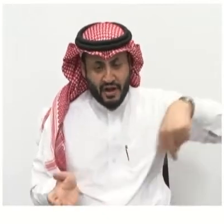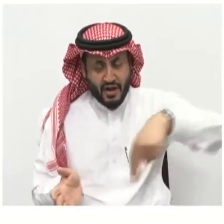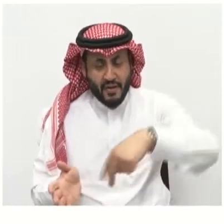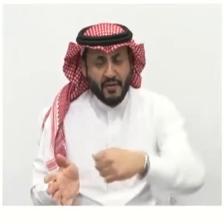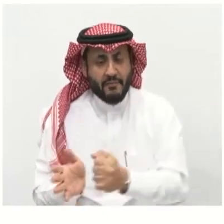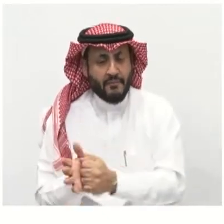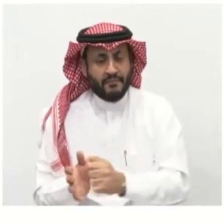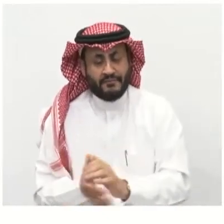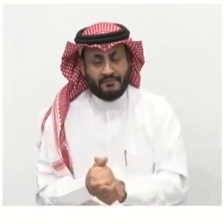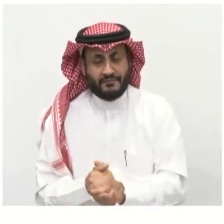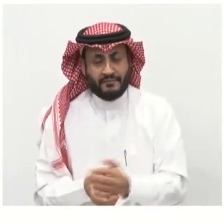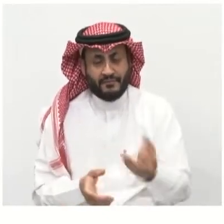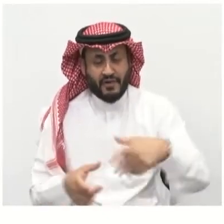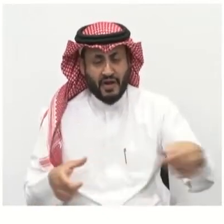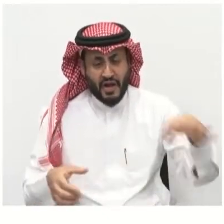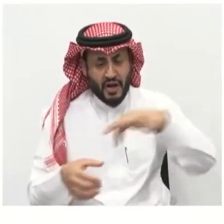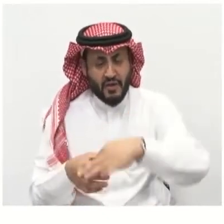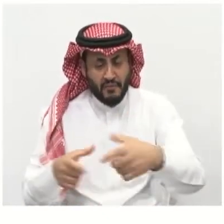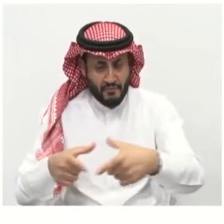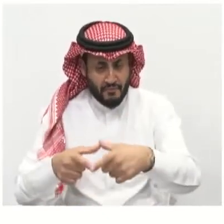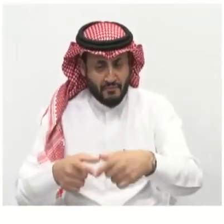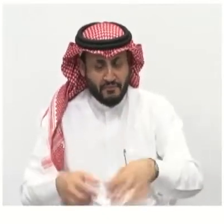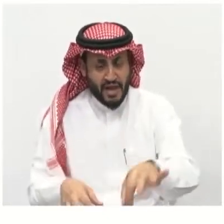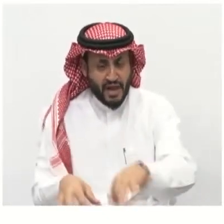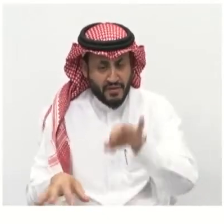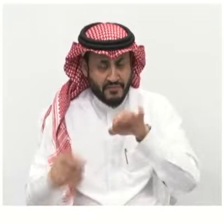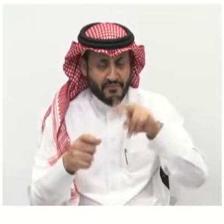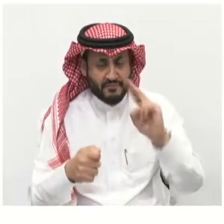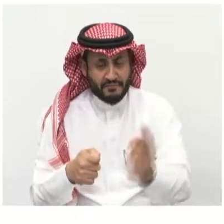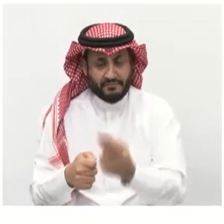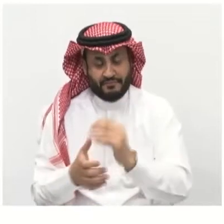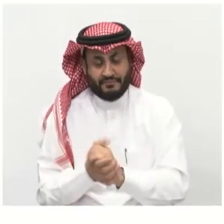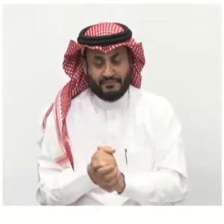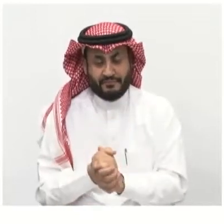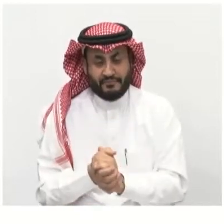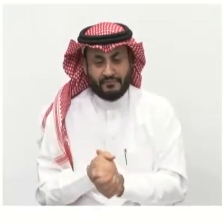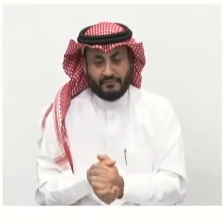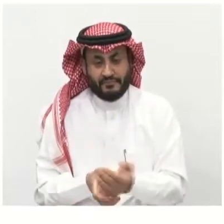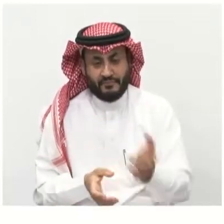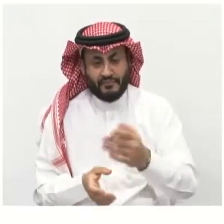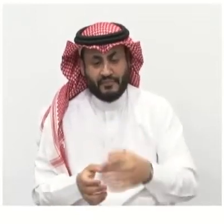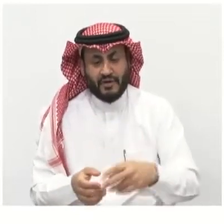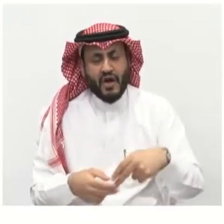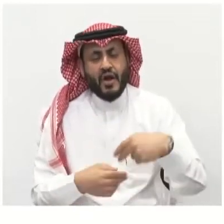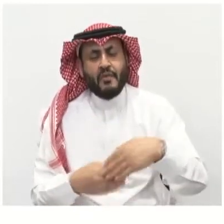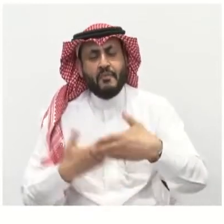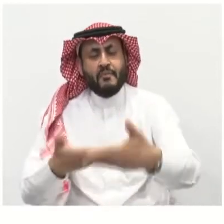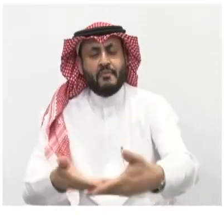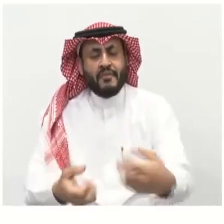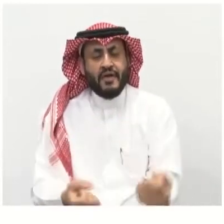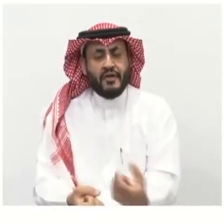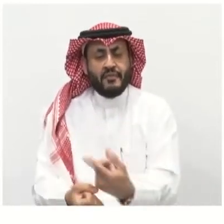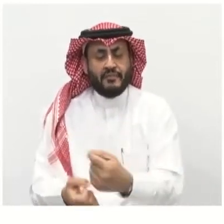school, she goes in her room, grabs her art supplies, and goes out to her